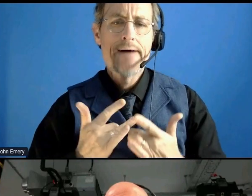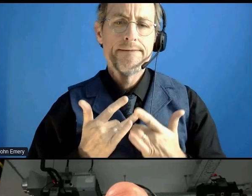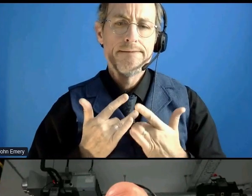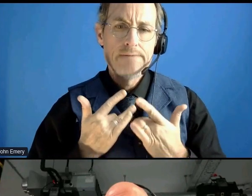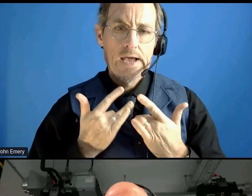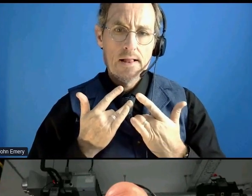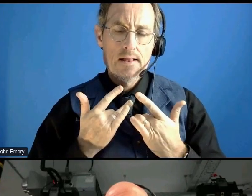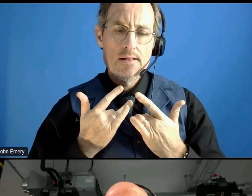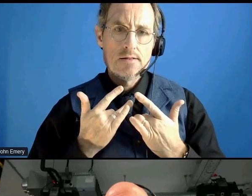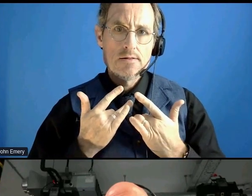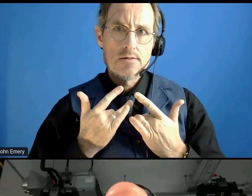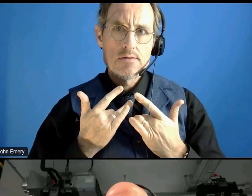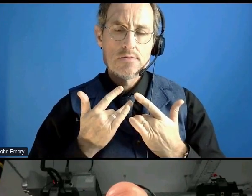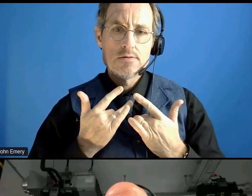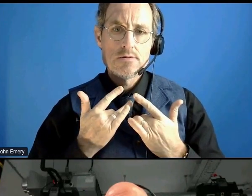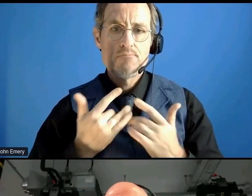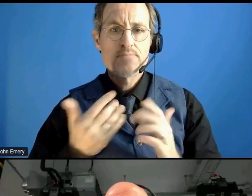the volcano that